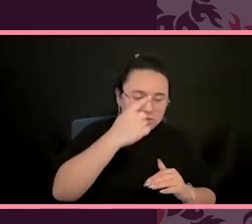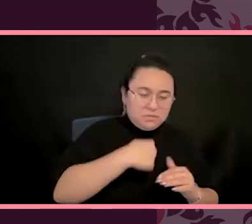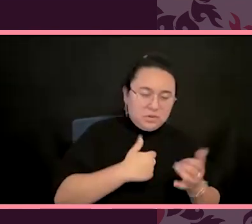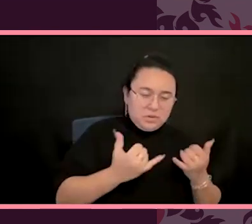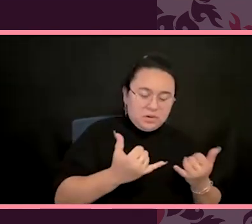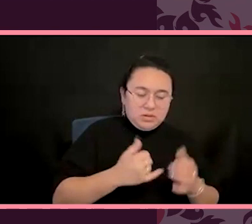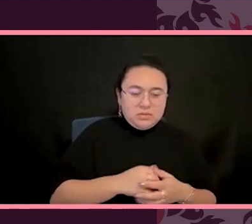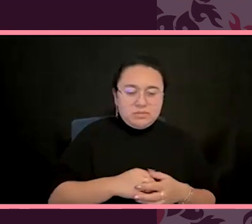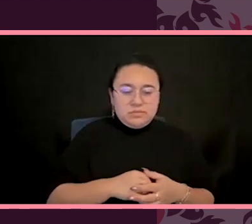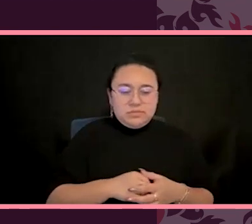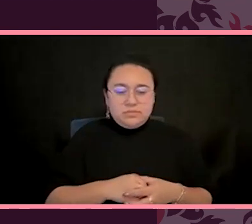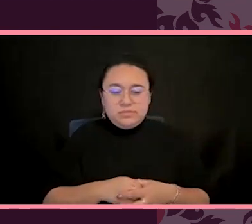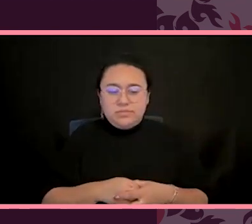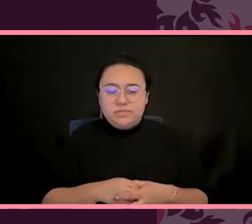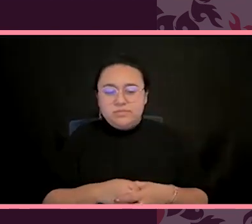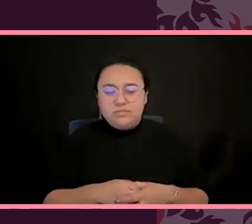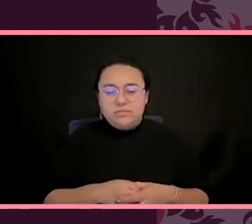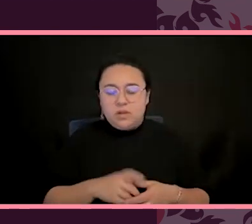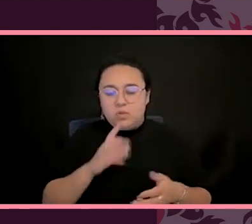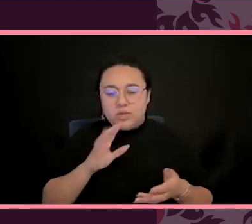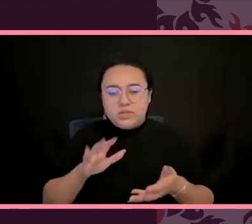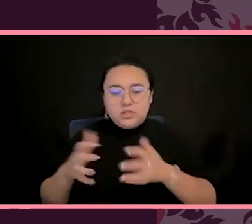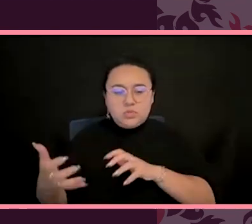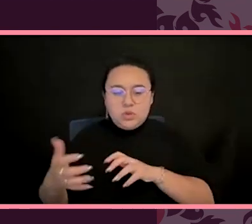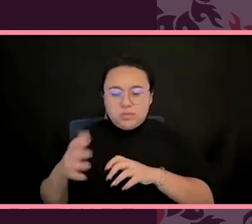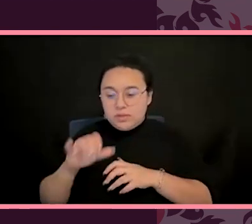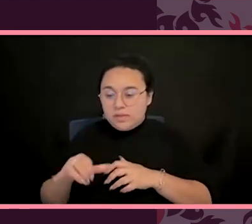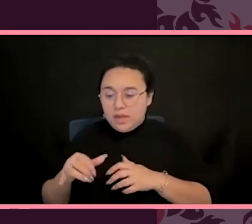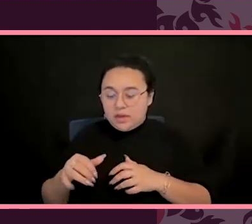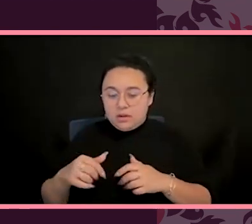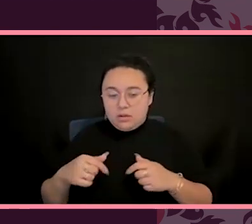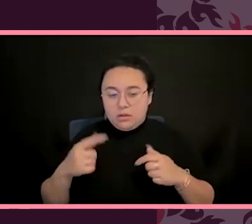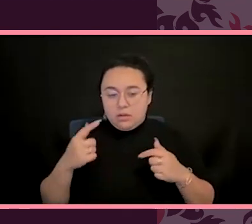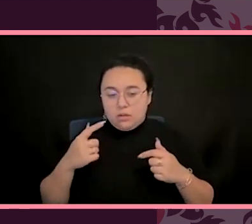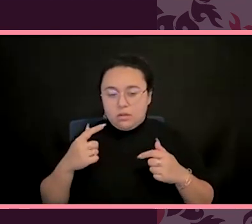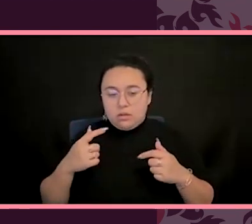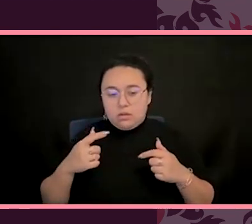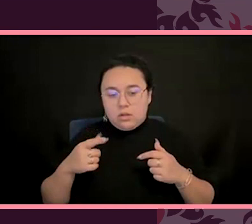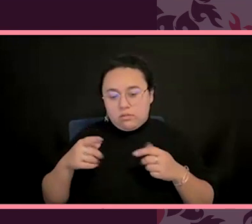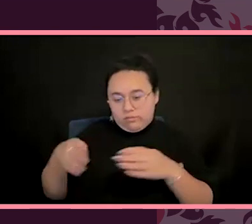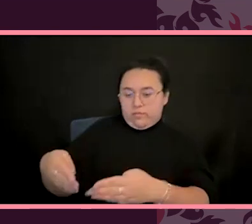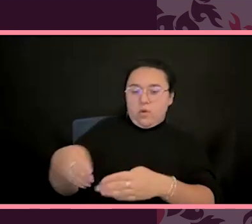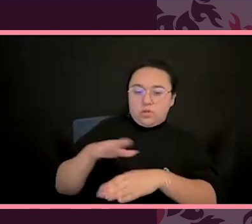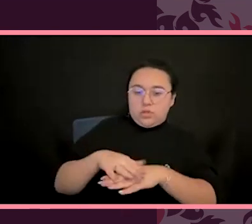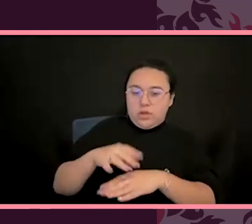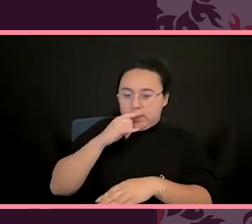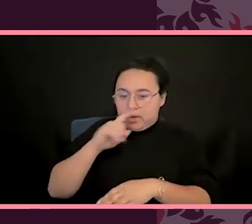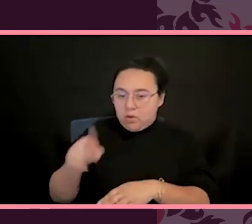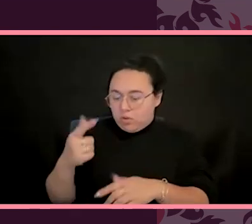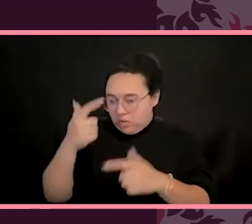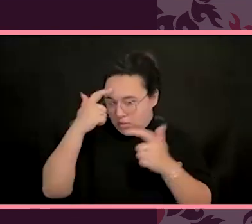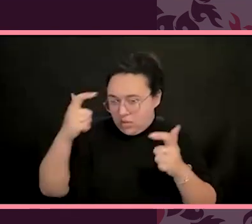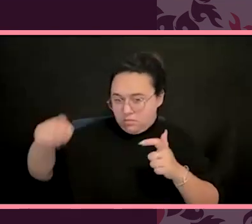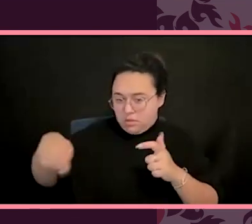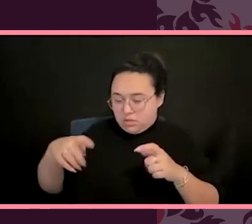me. It sort of disrupts that entitlement of they're the center of the world, that